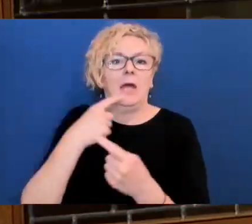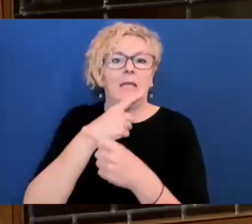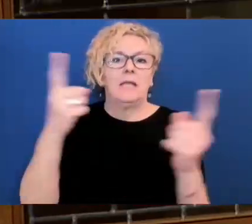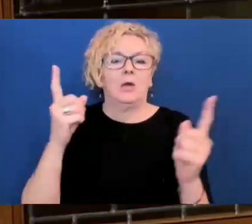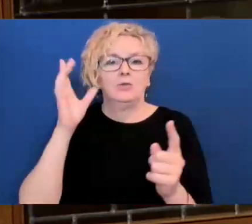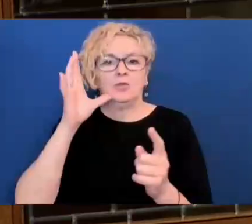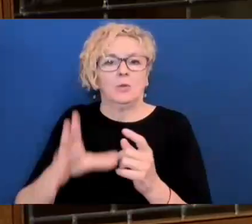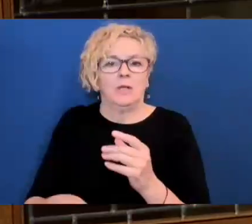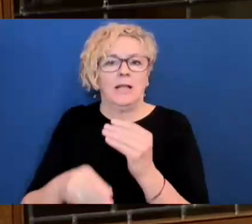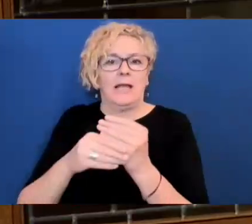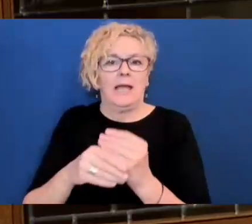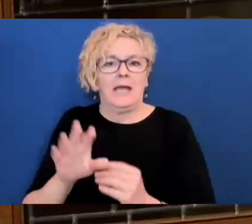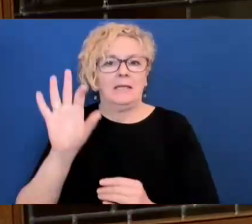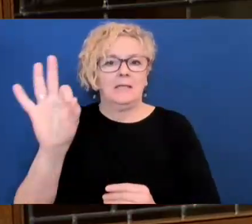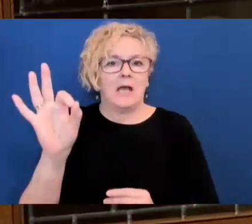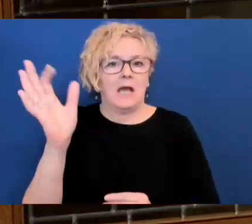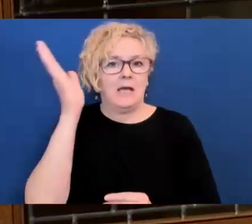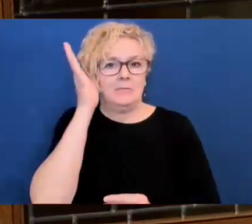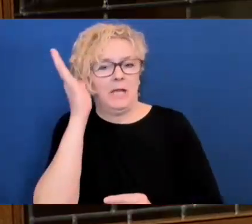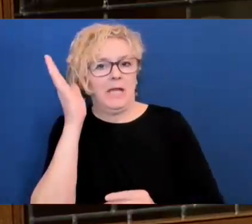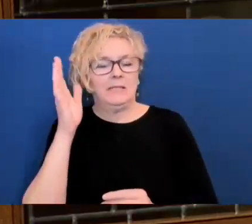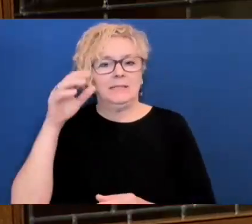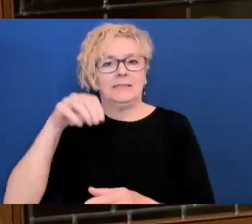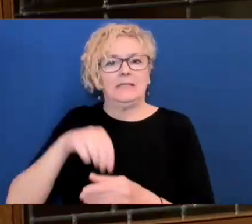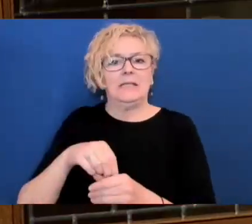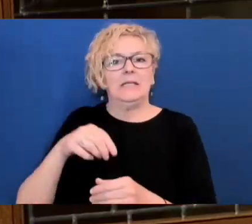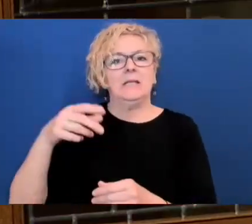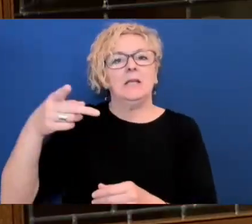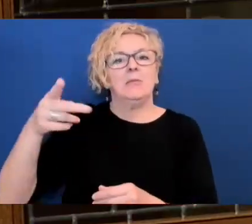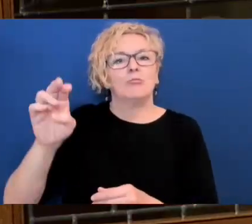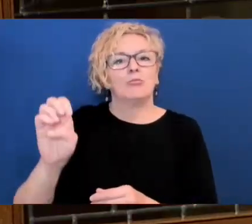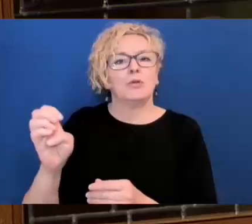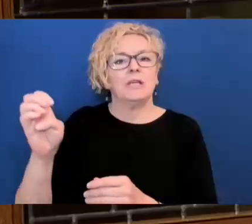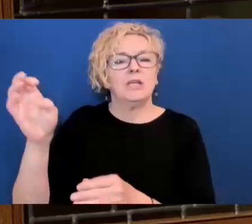these beds, Mr. Speaker, are only for those who have become entangled in the